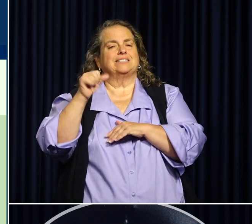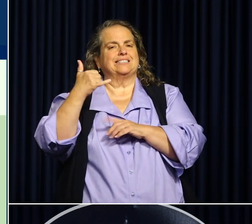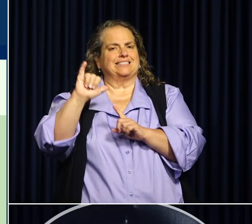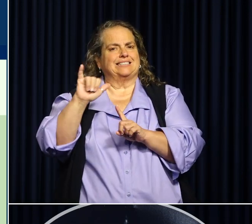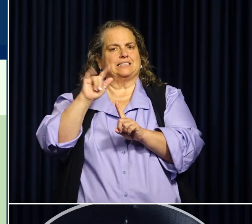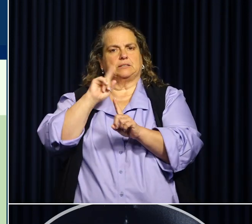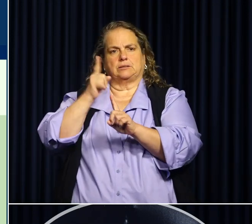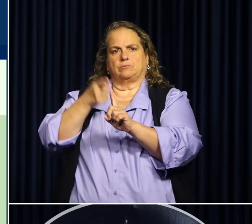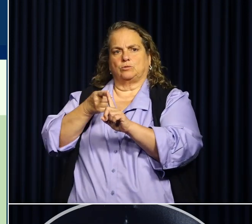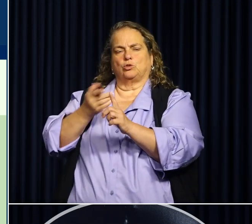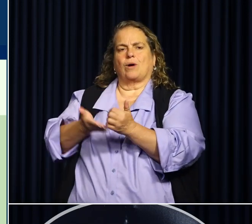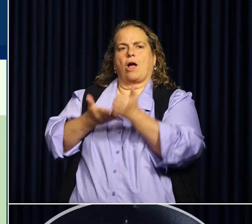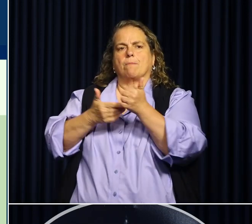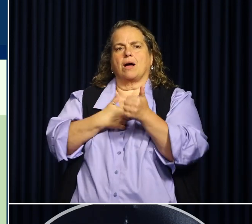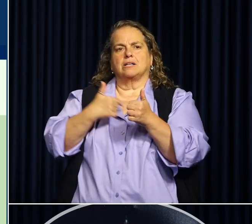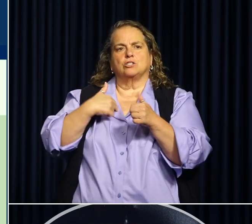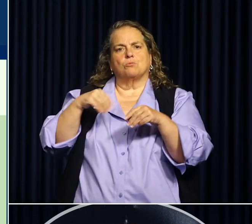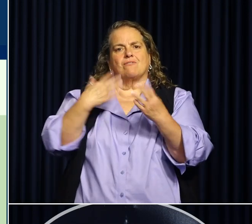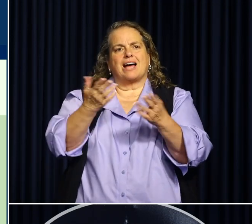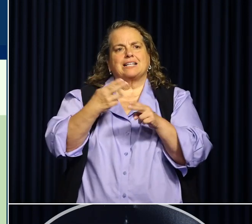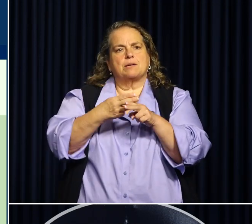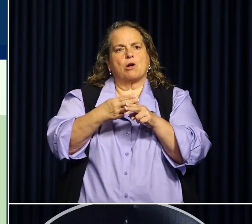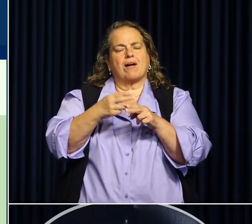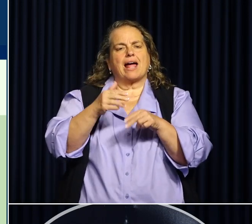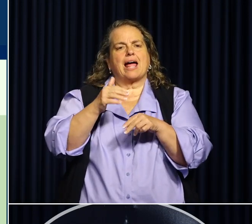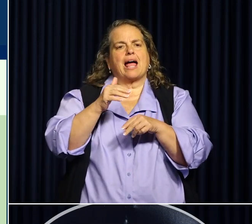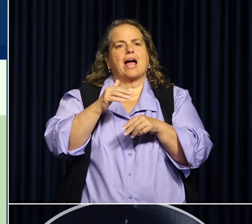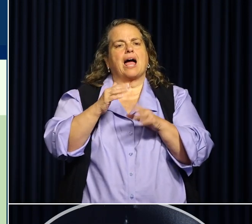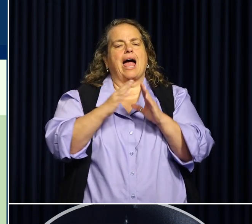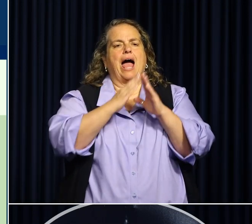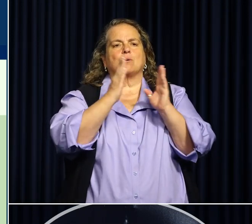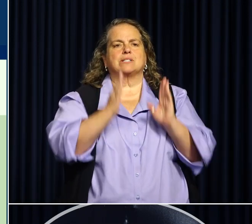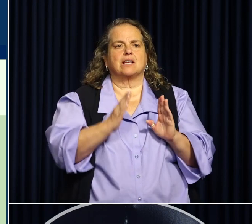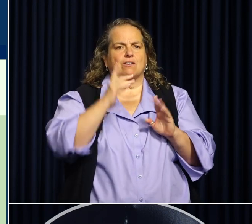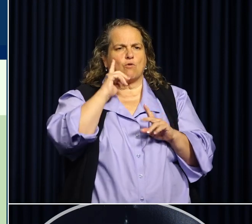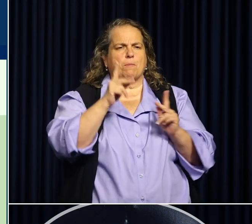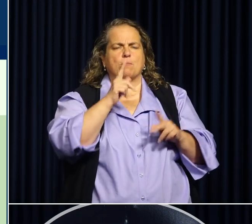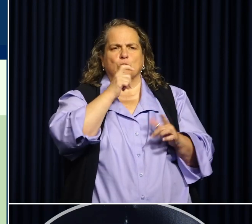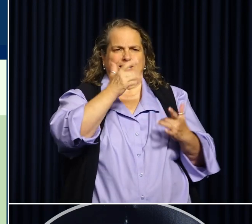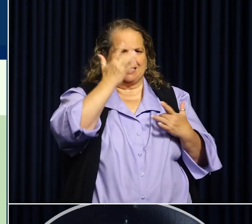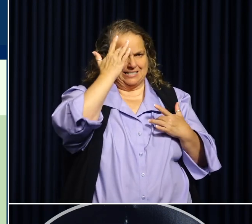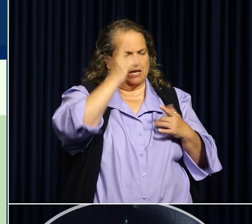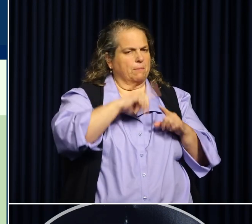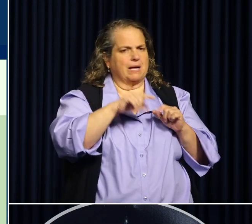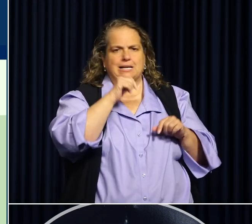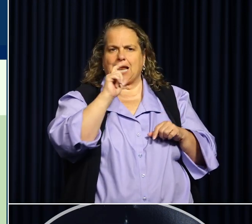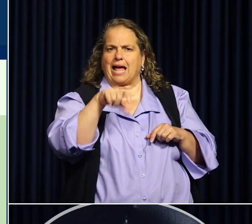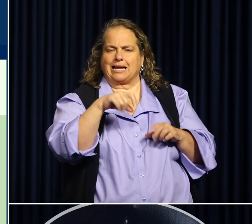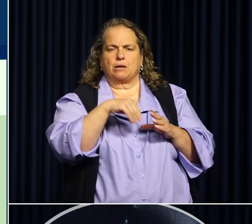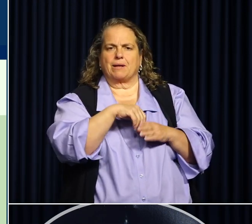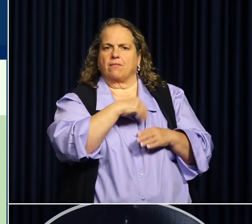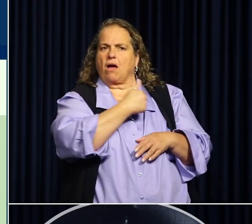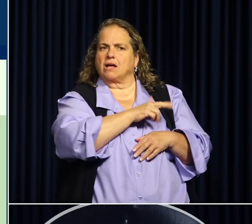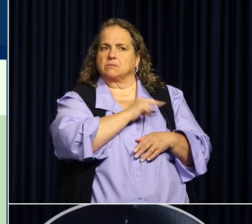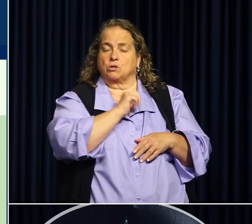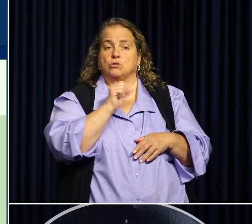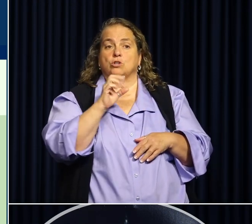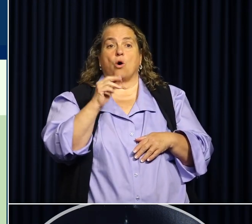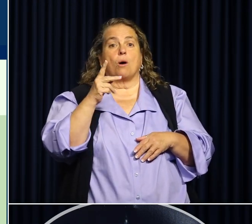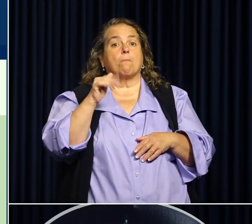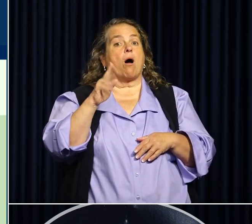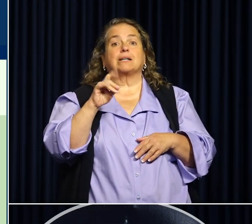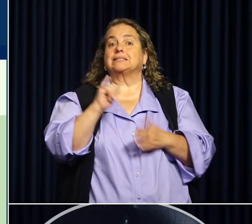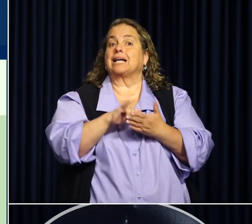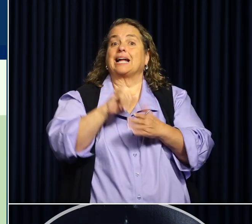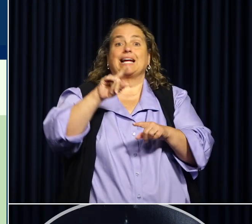us provide temporary housing for low acuity patients, people who are sick but don't need to be in the hospital. So the parks that won't open